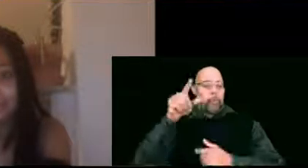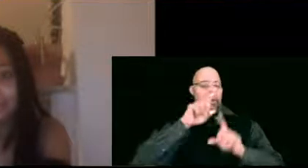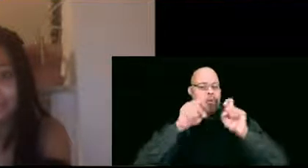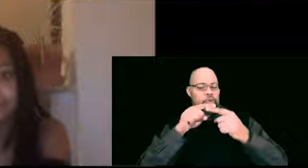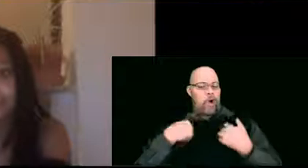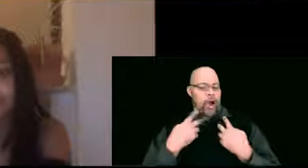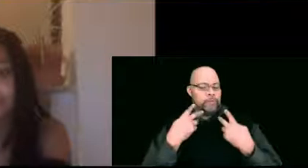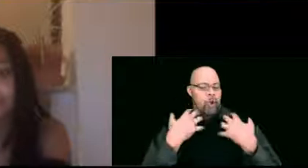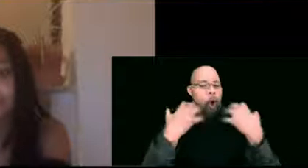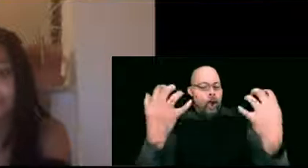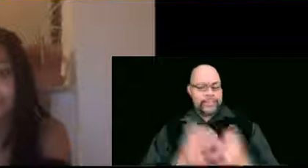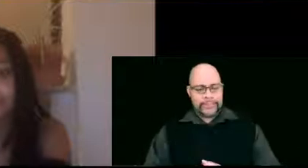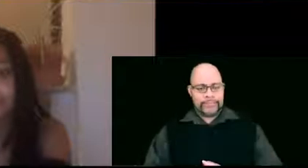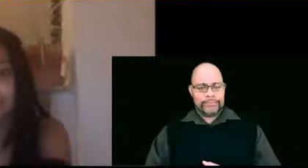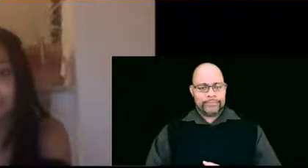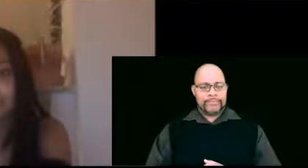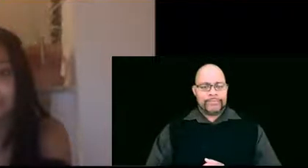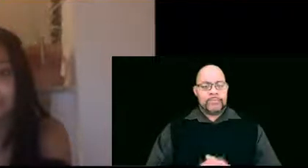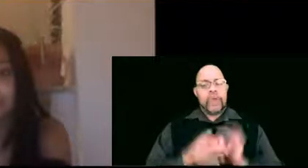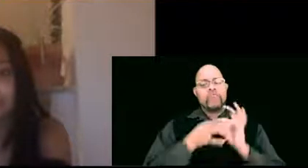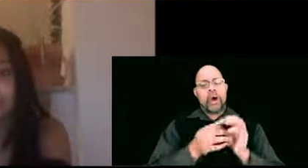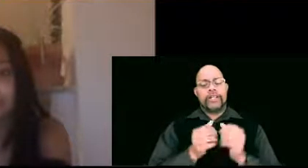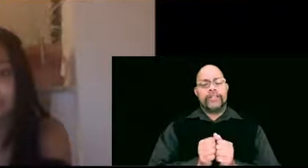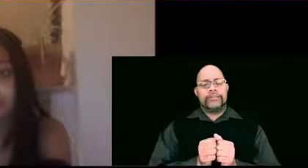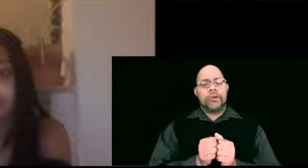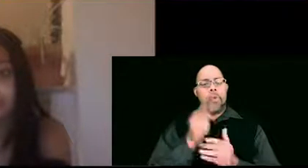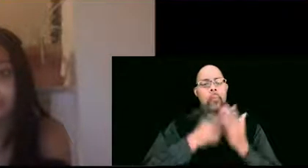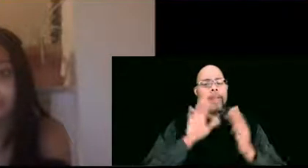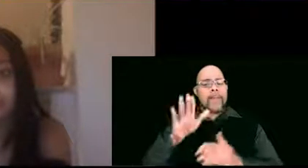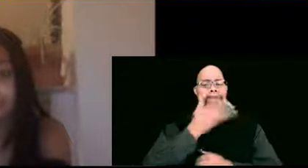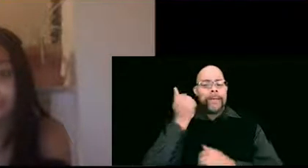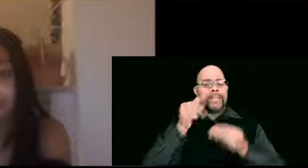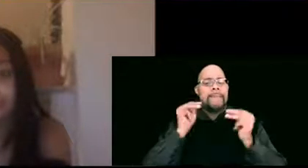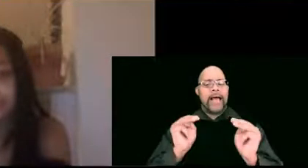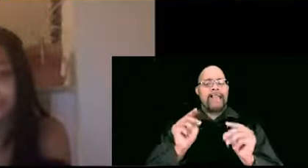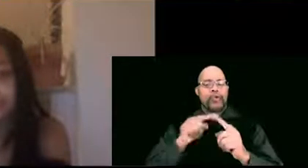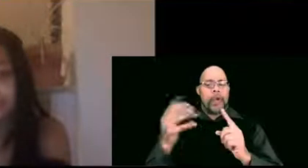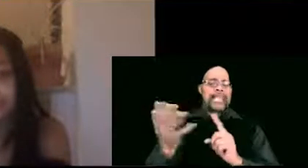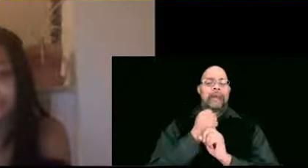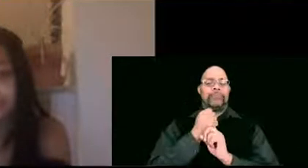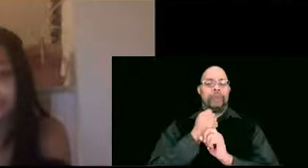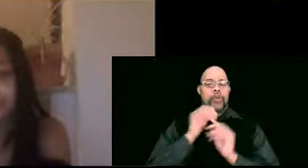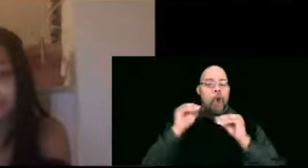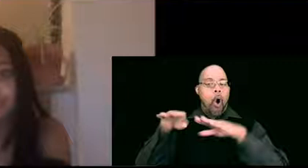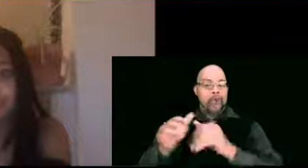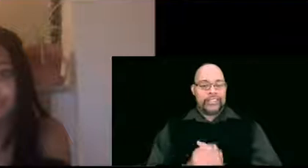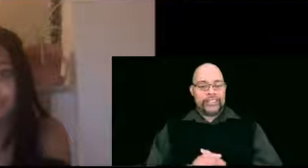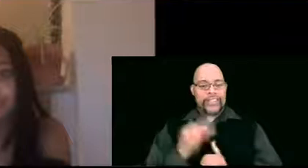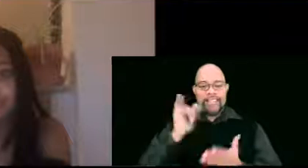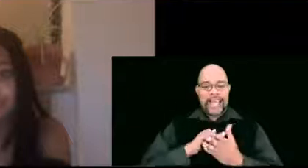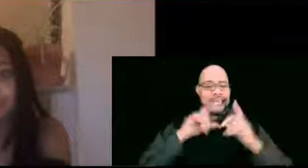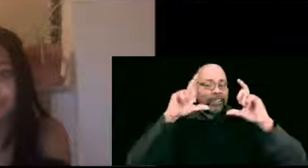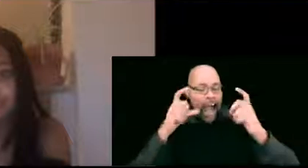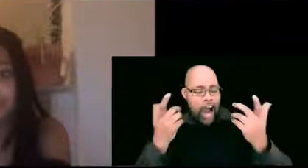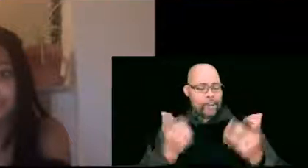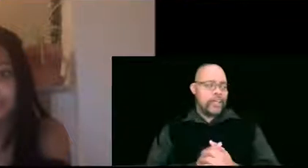threw out a question to our viewers, excuse me, regarding like, what is their best method of capturing the ocean,